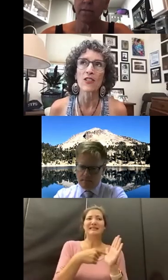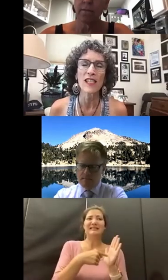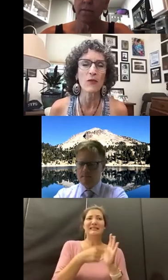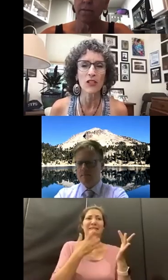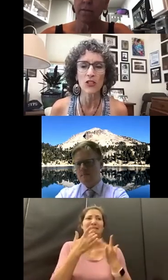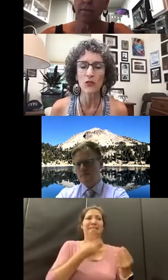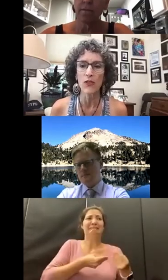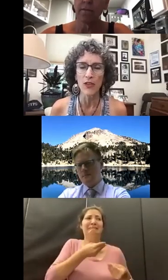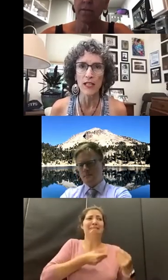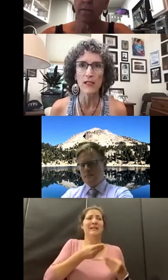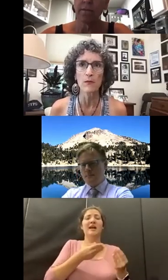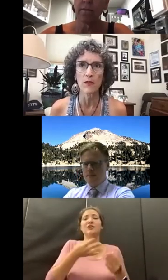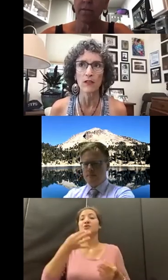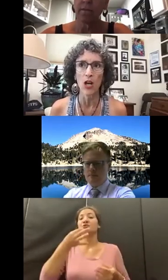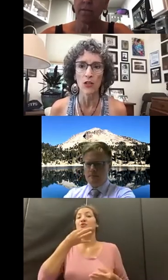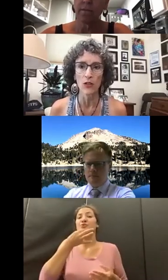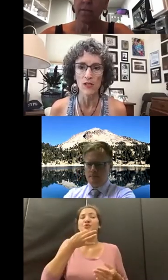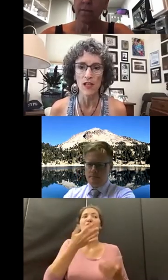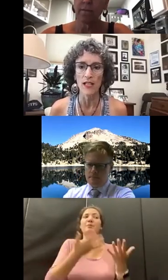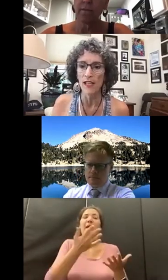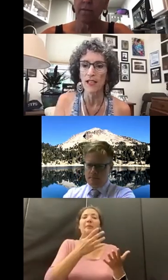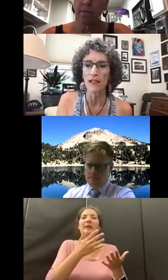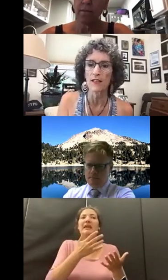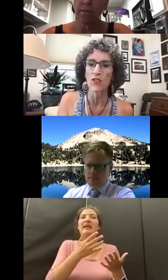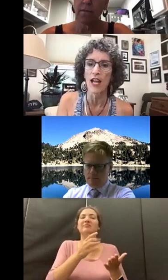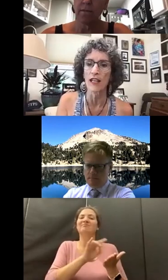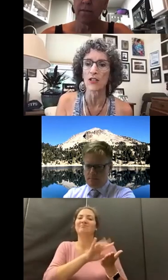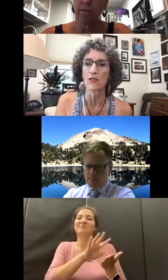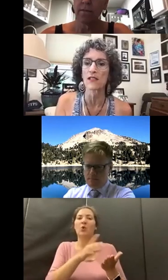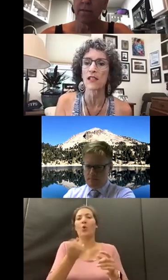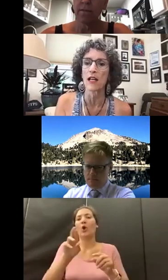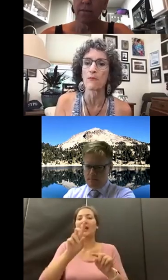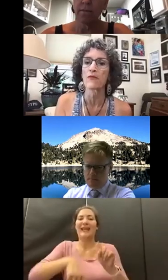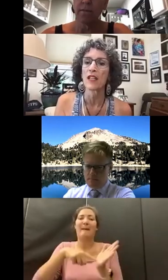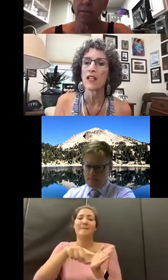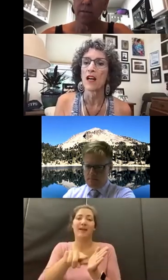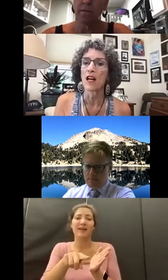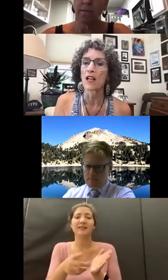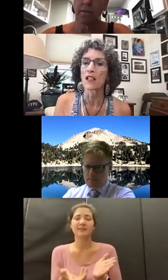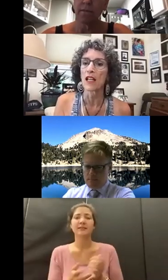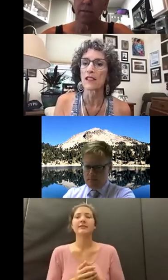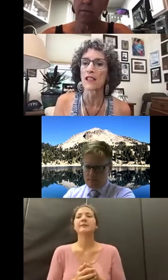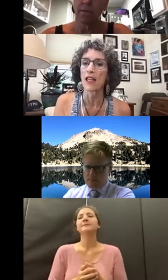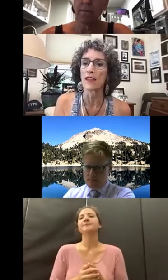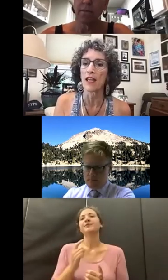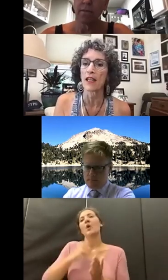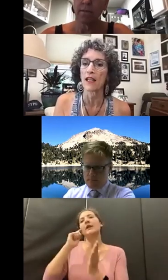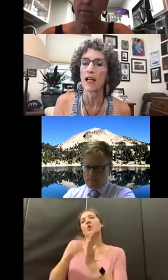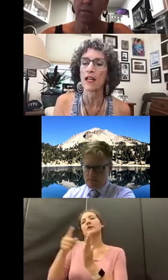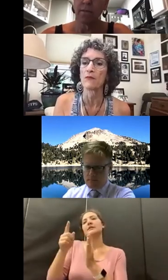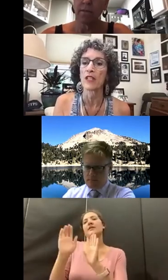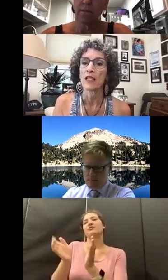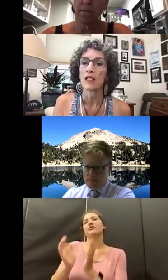I just think we could do things along those lines. Like in the chat, I noticed ARC had said that